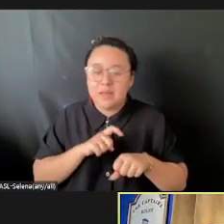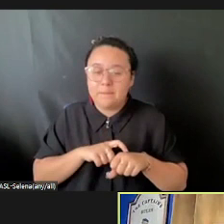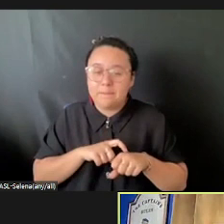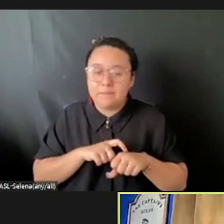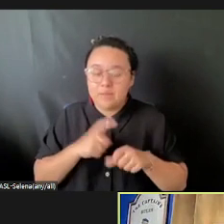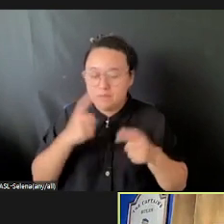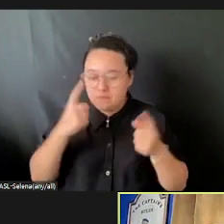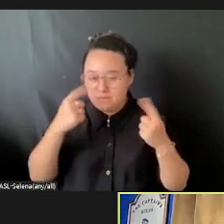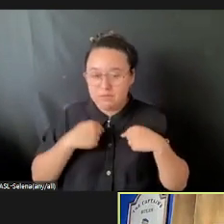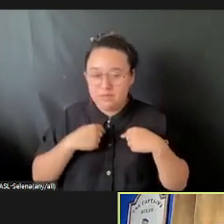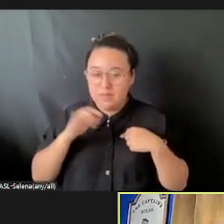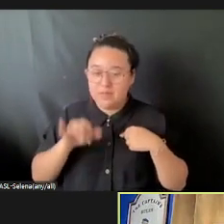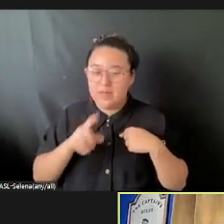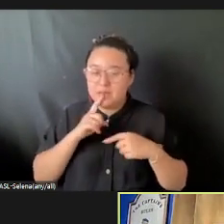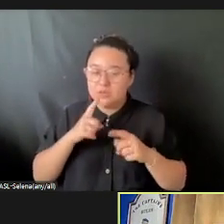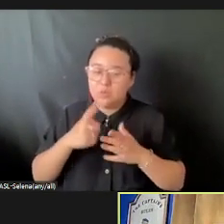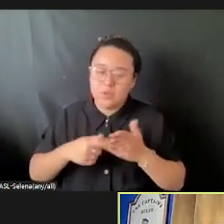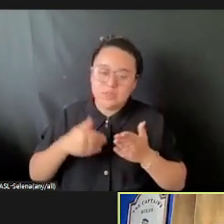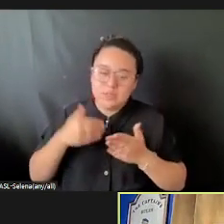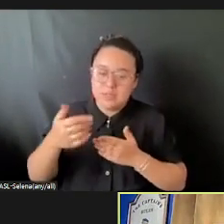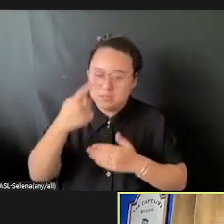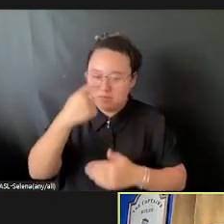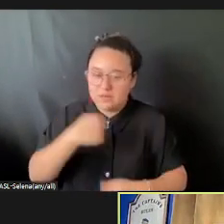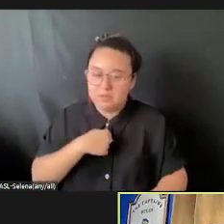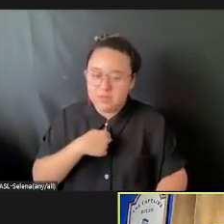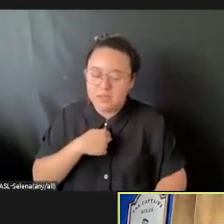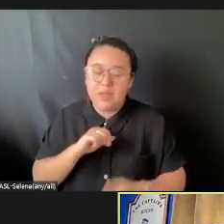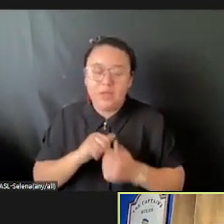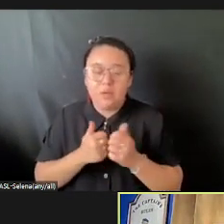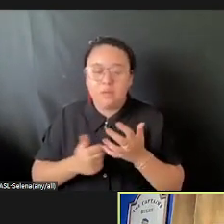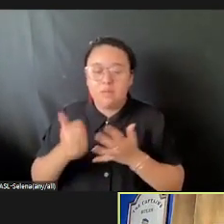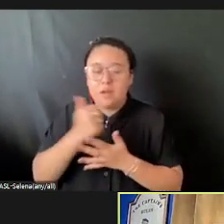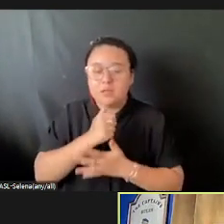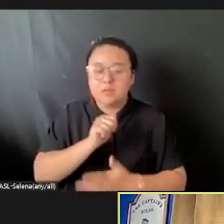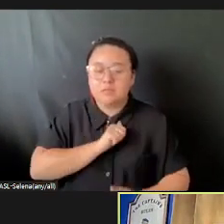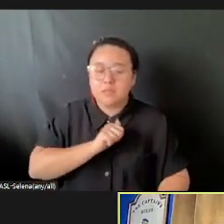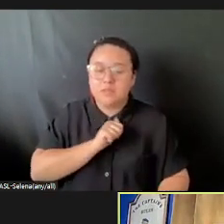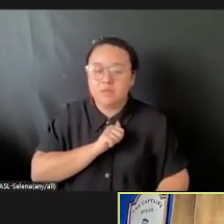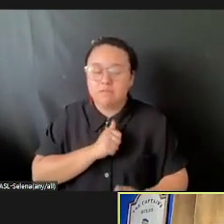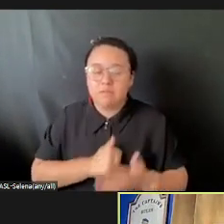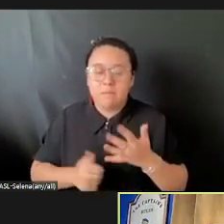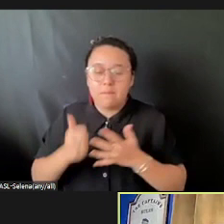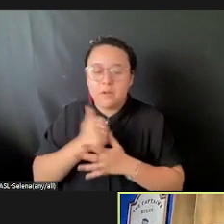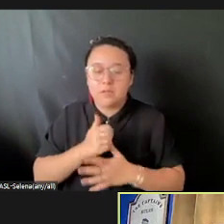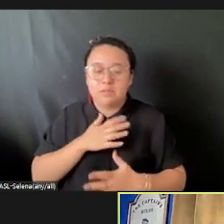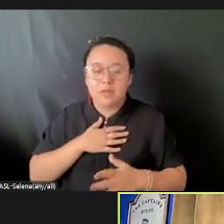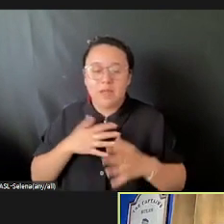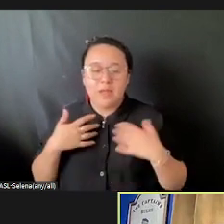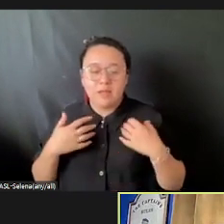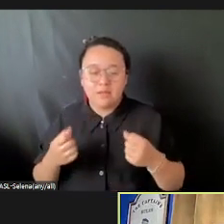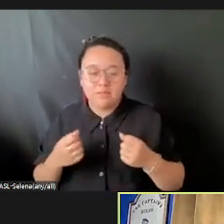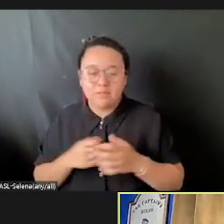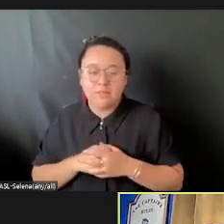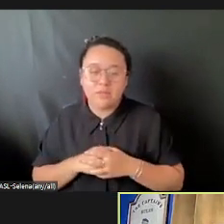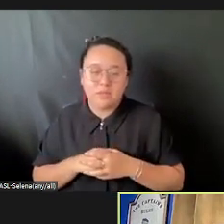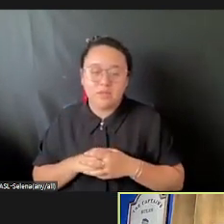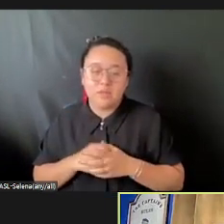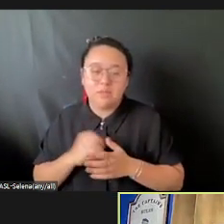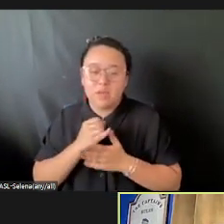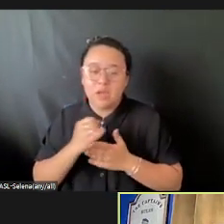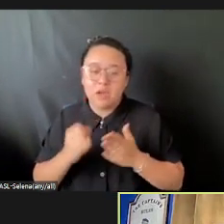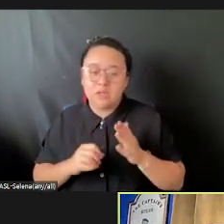for me, that's really what's next for me, is how do I prioritize myself and prioritize my health and my own